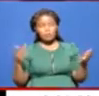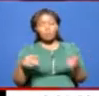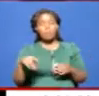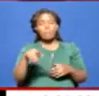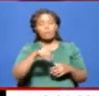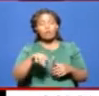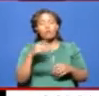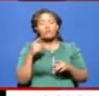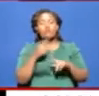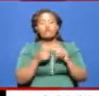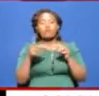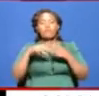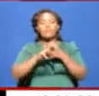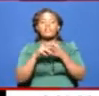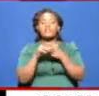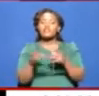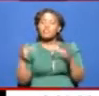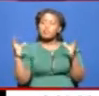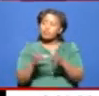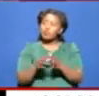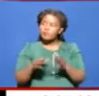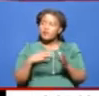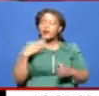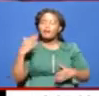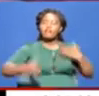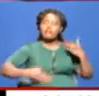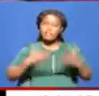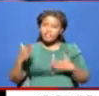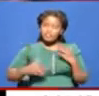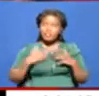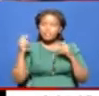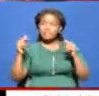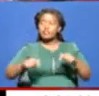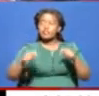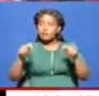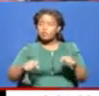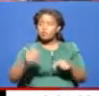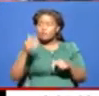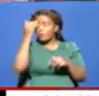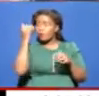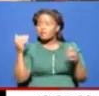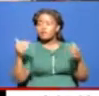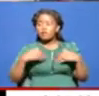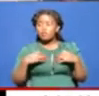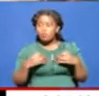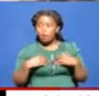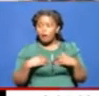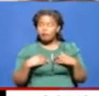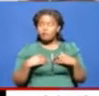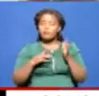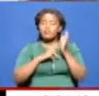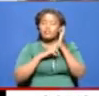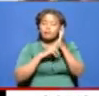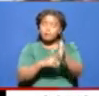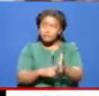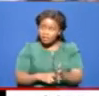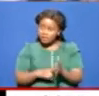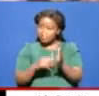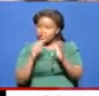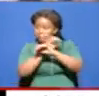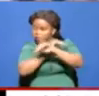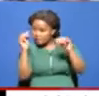engineering fraternity are very excited today to have His Excellency the President, ably represented by the Chief Administration